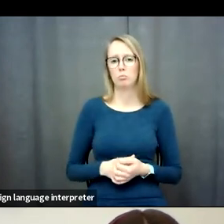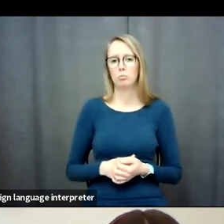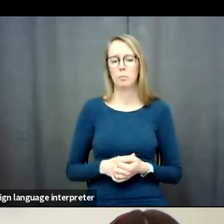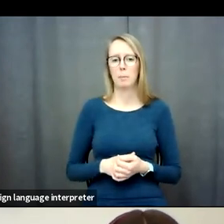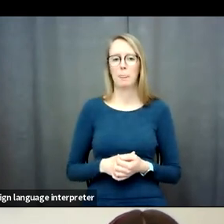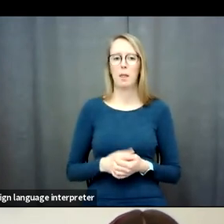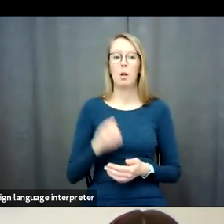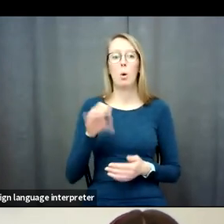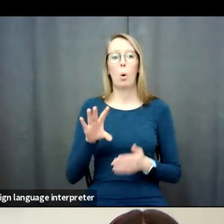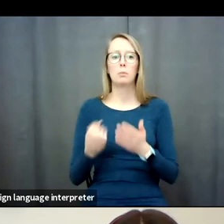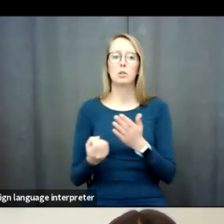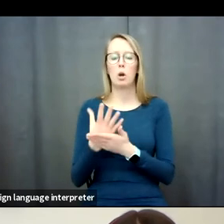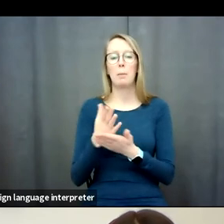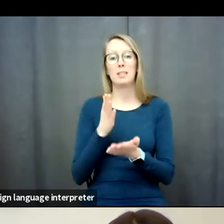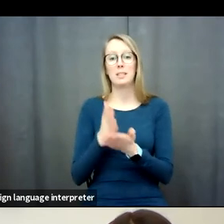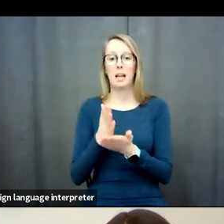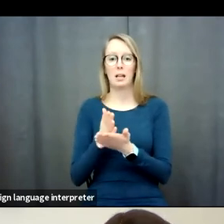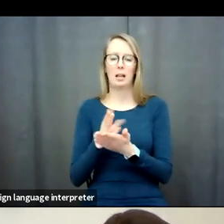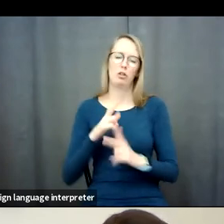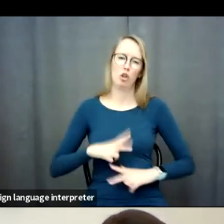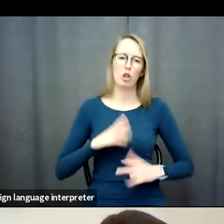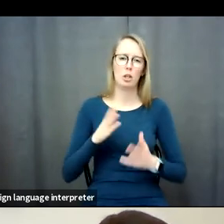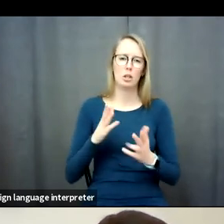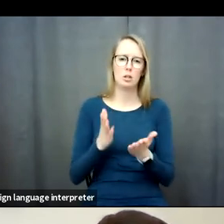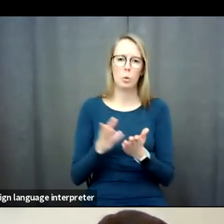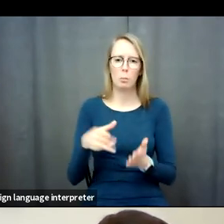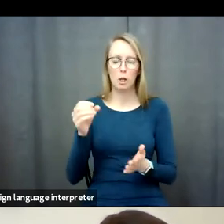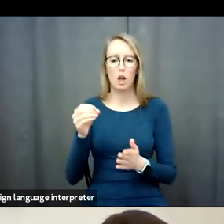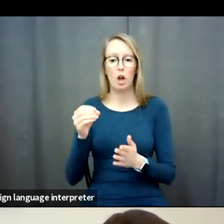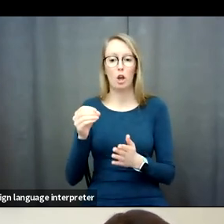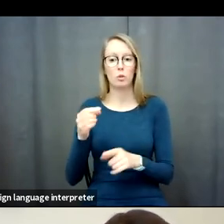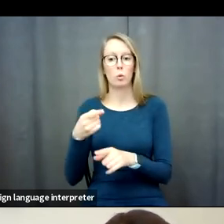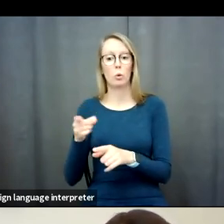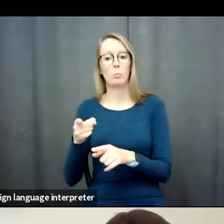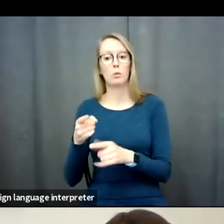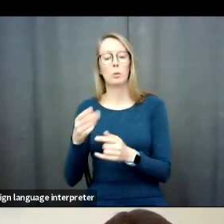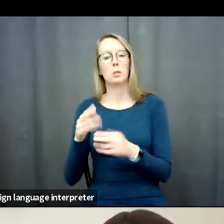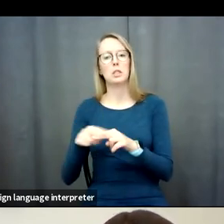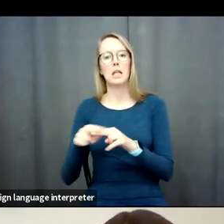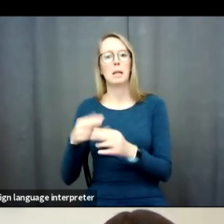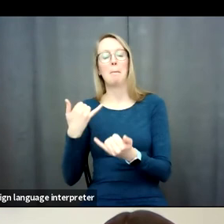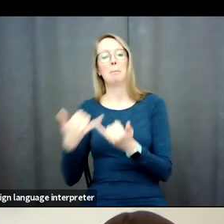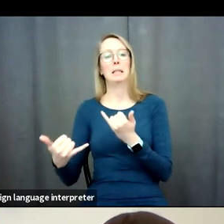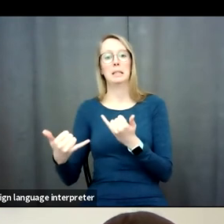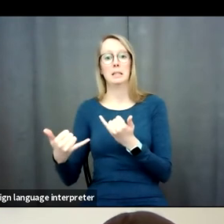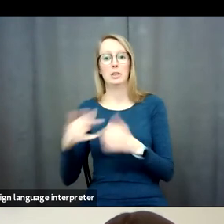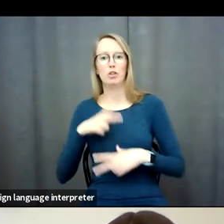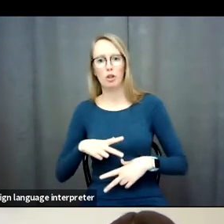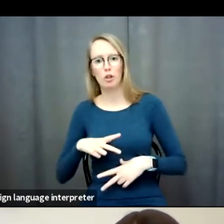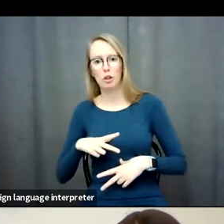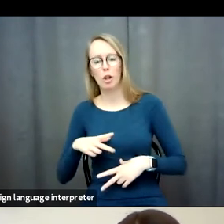If you create safe school environments for those who are least safe, the environment improves for